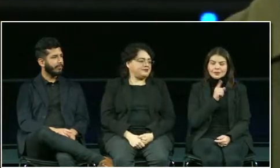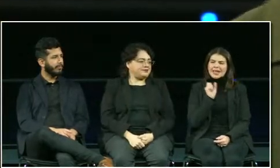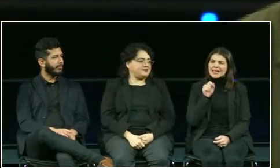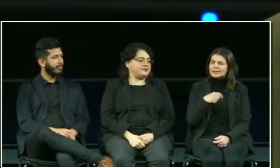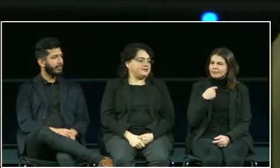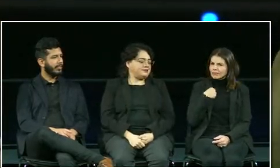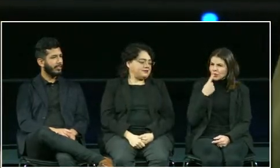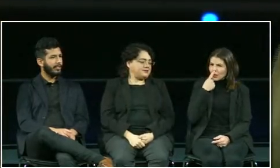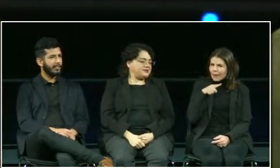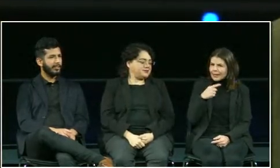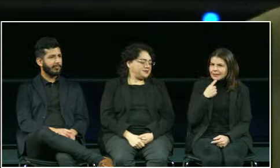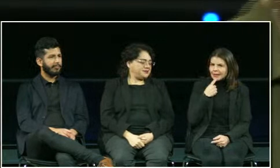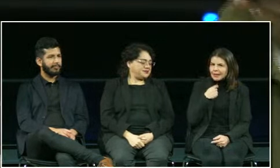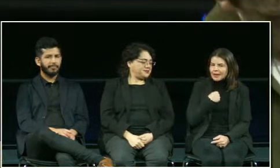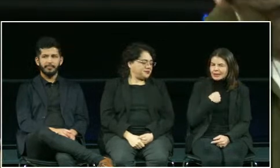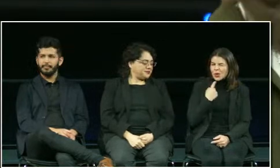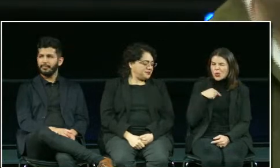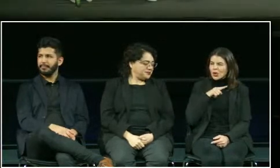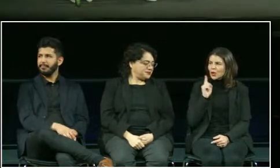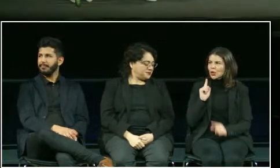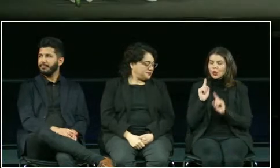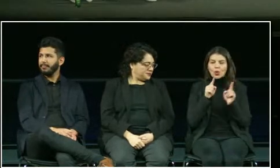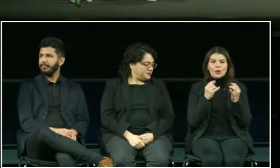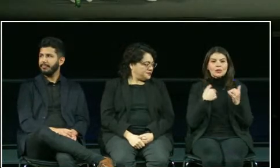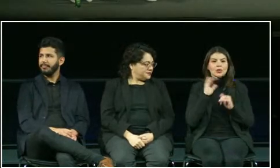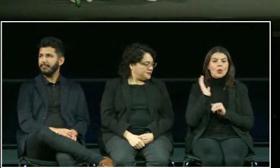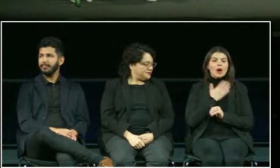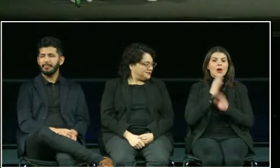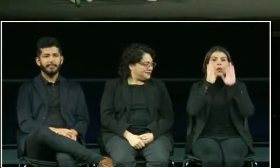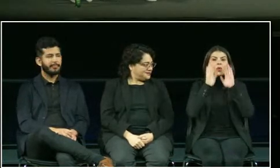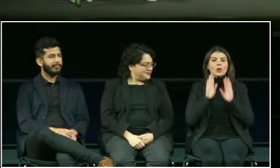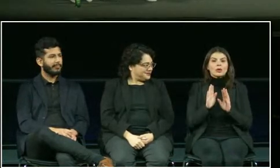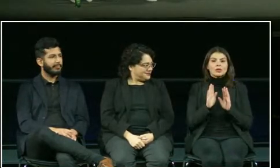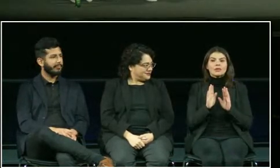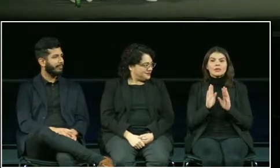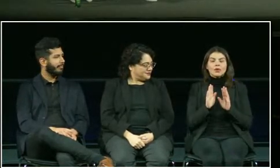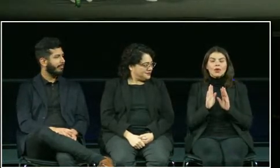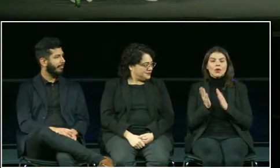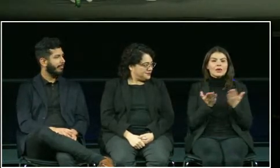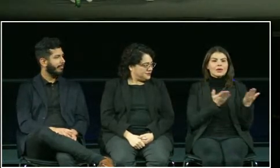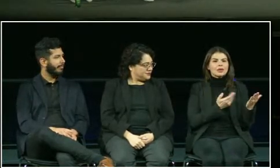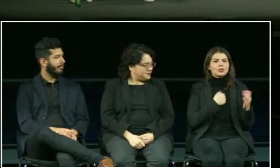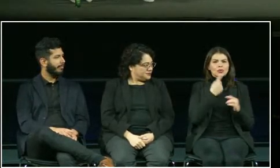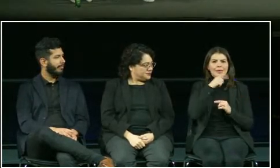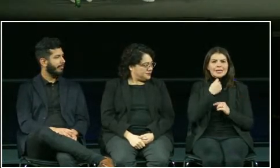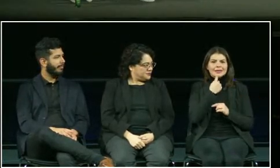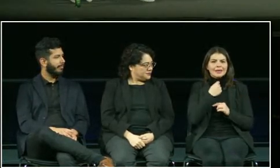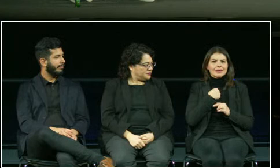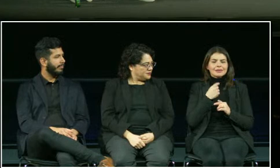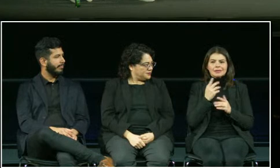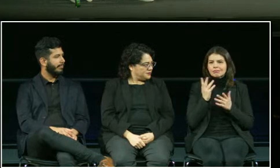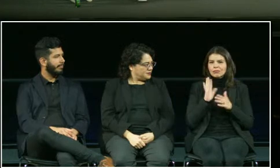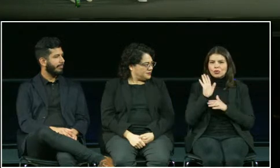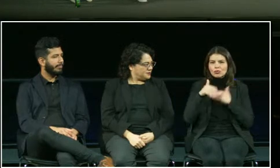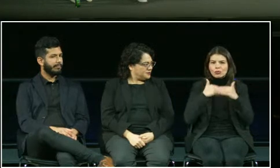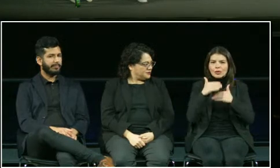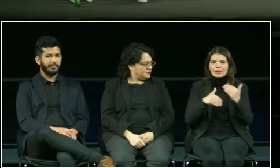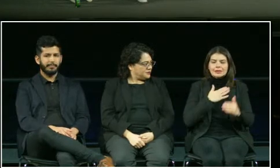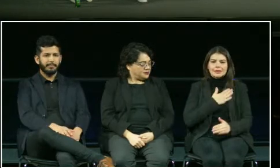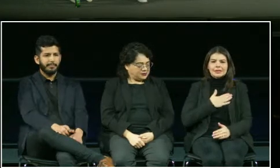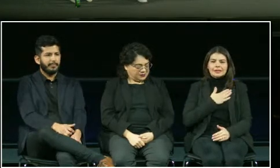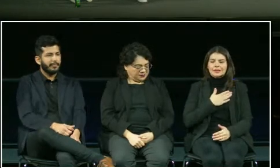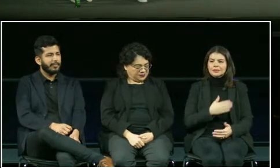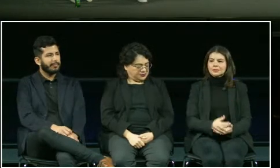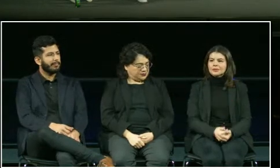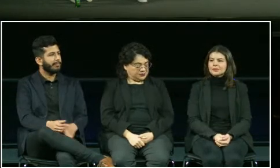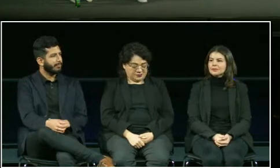Can you, we're going to cut over to our wonderful folks from IVALU. Anders, can you talk a little bit about yours? No,